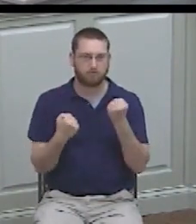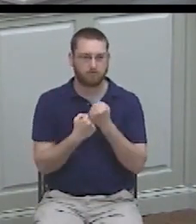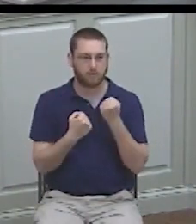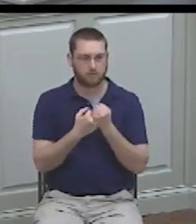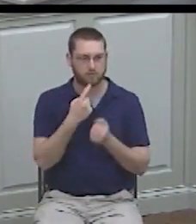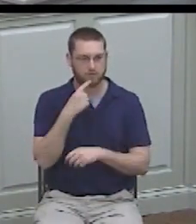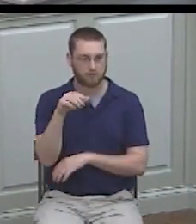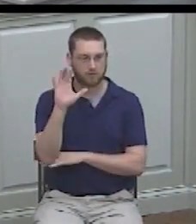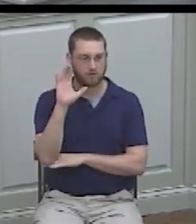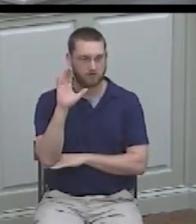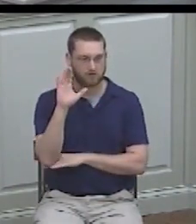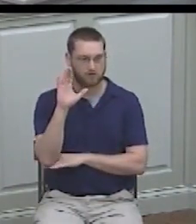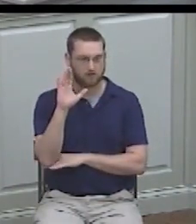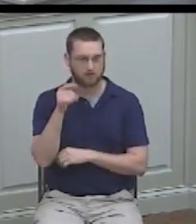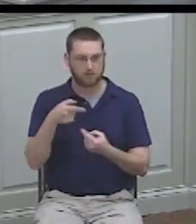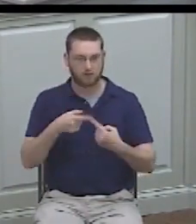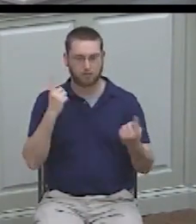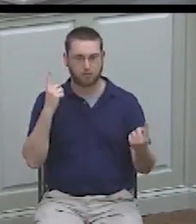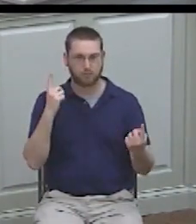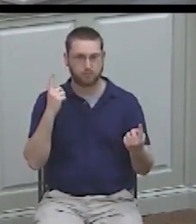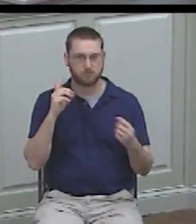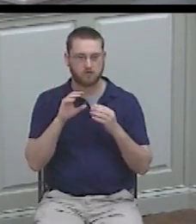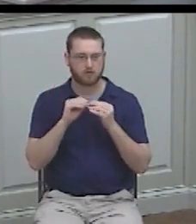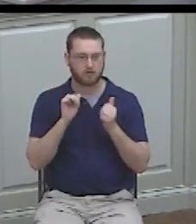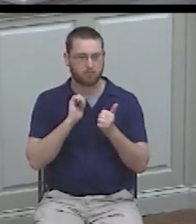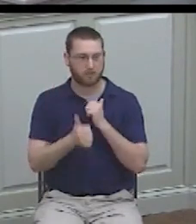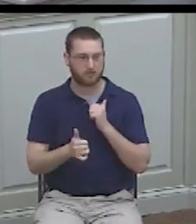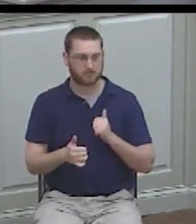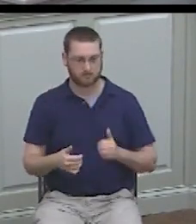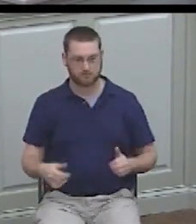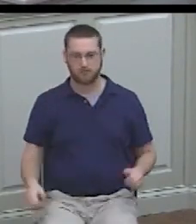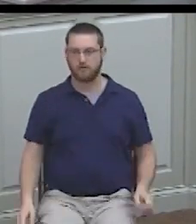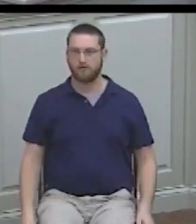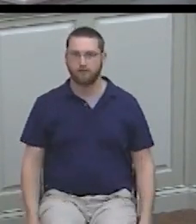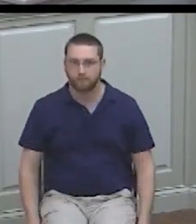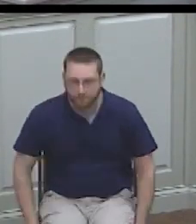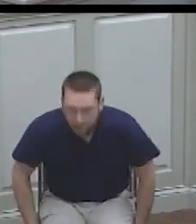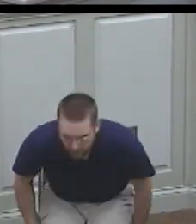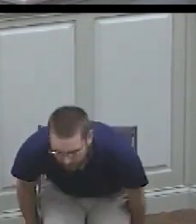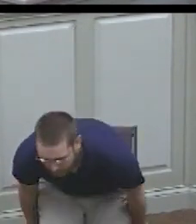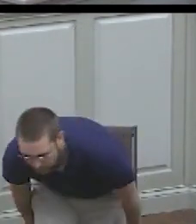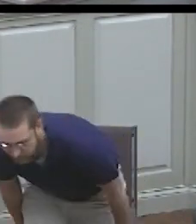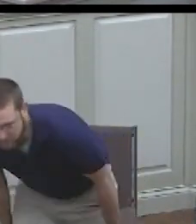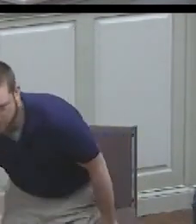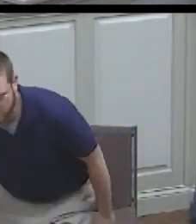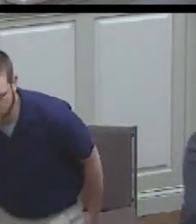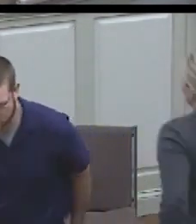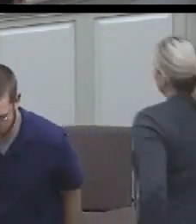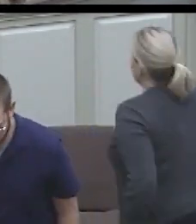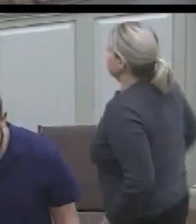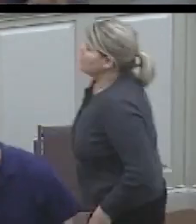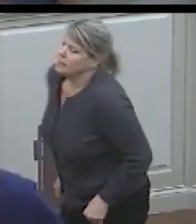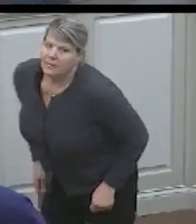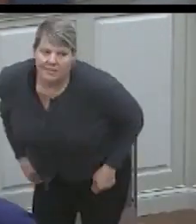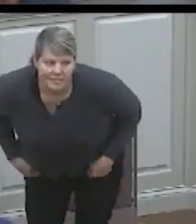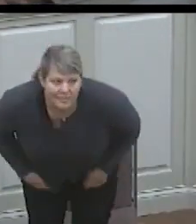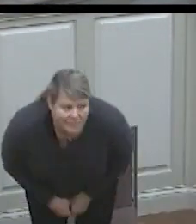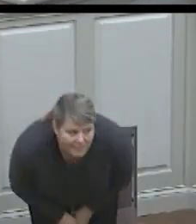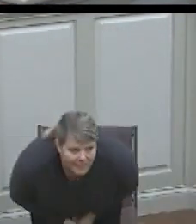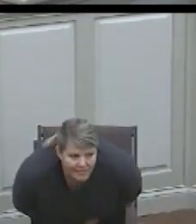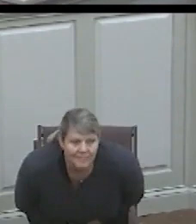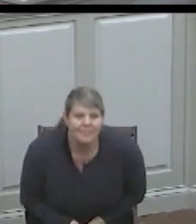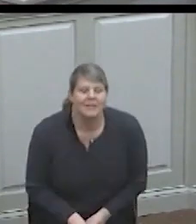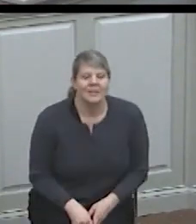aye. Aye. Opposed, like sign. Motion carries. Thanks, both. Thank you all. Yes, sir. Item five, Mr. Scott, your report,